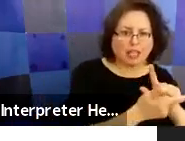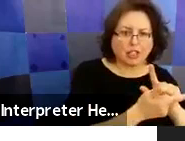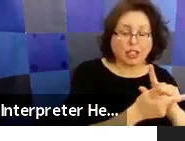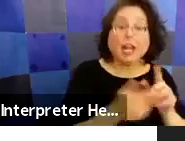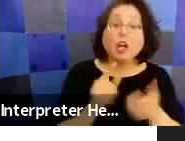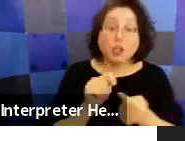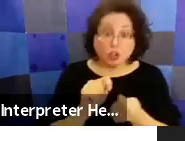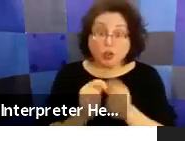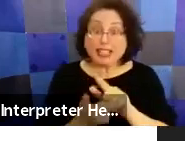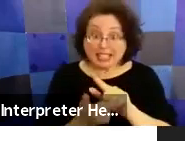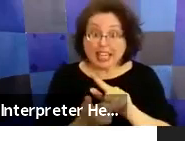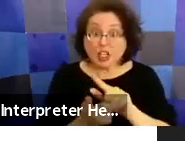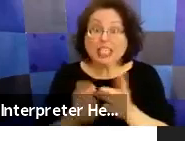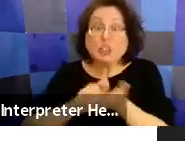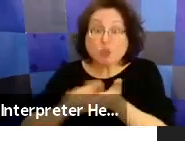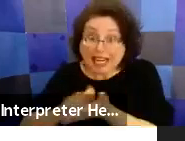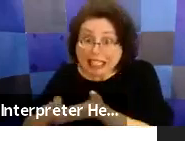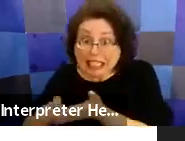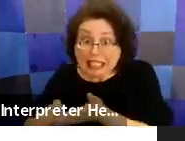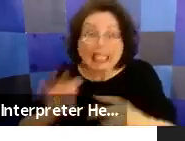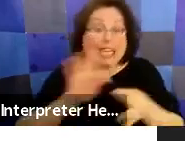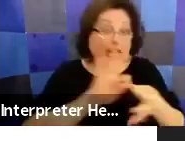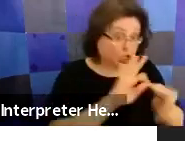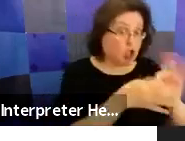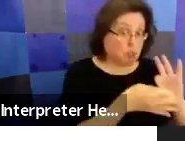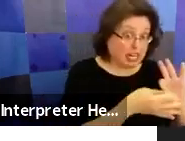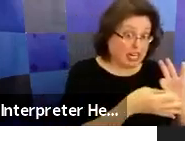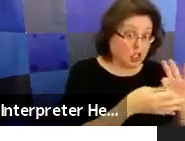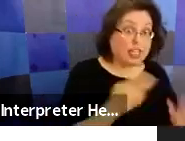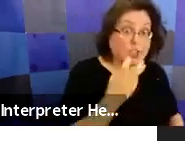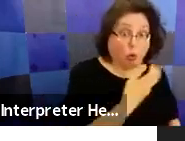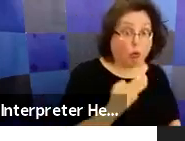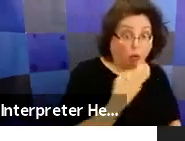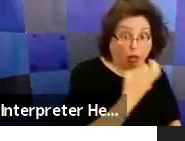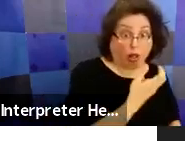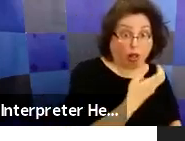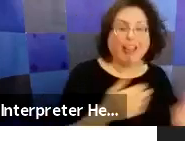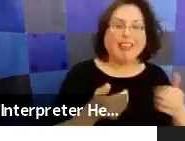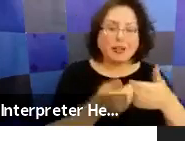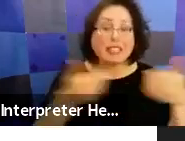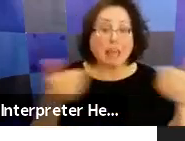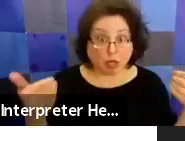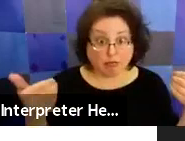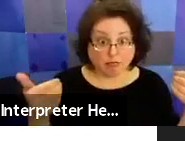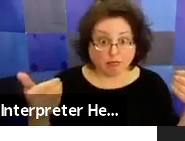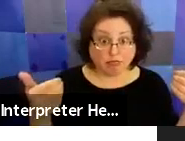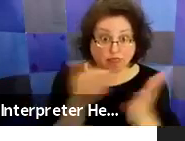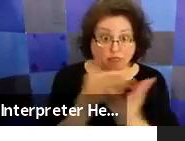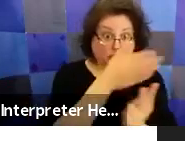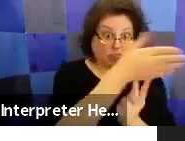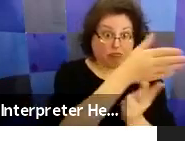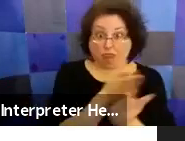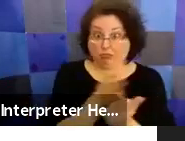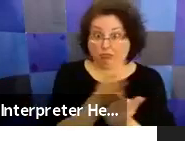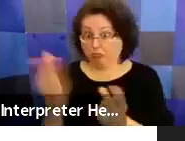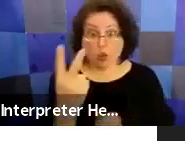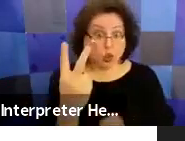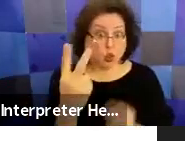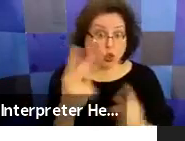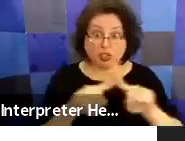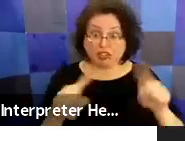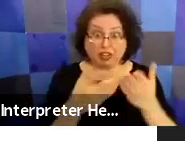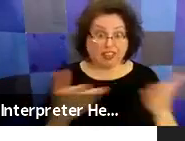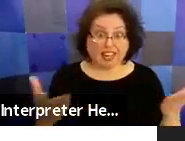written, interpretation is oral. They're totally separate disciplines. And it is a